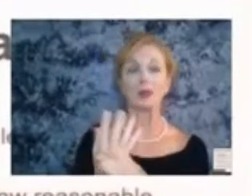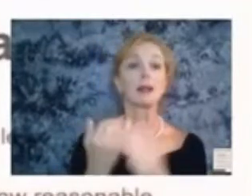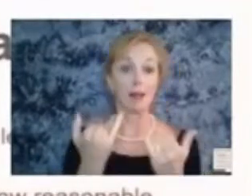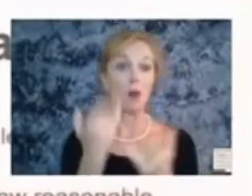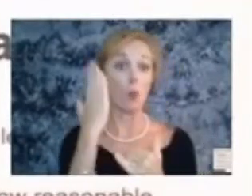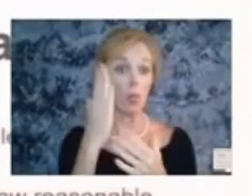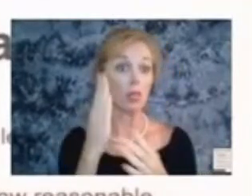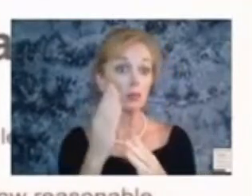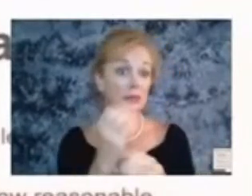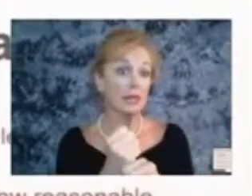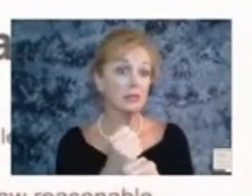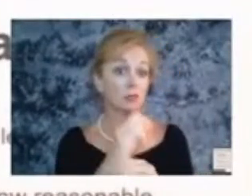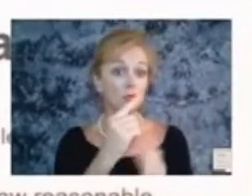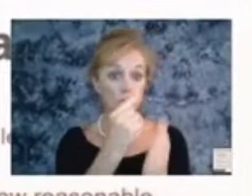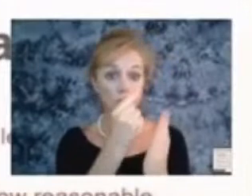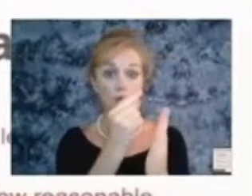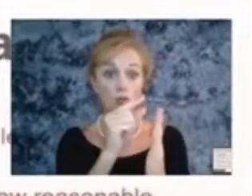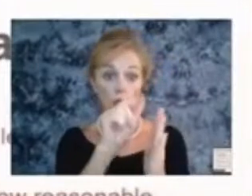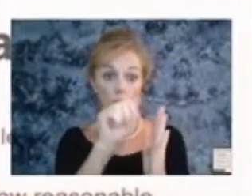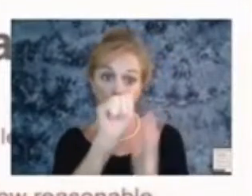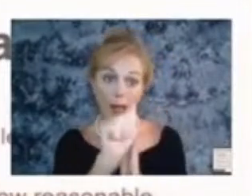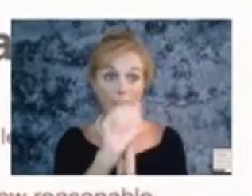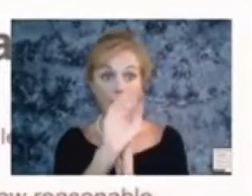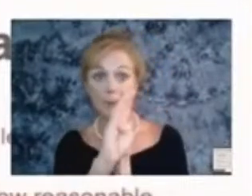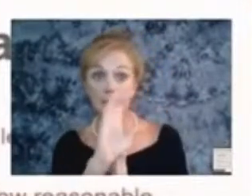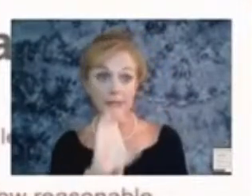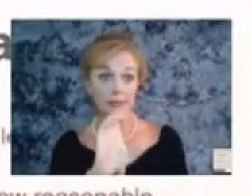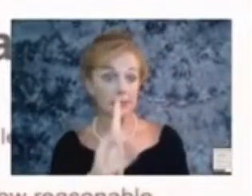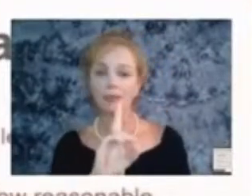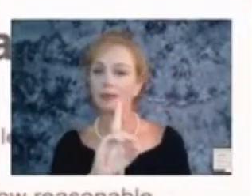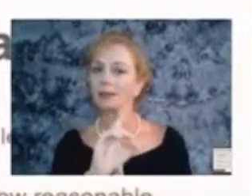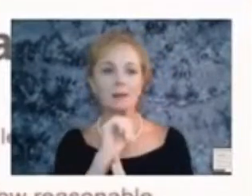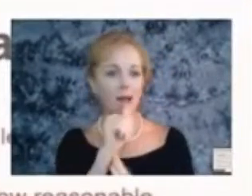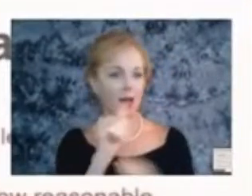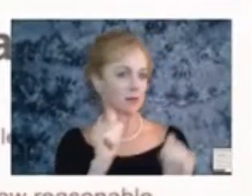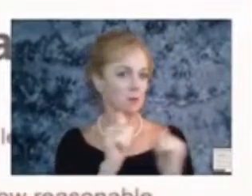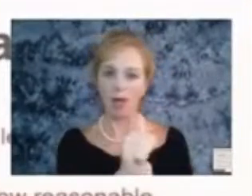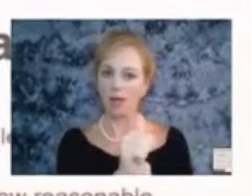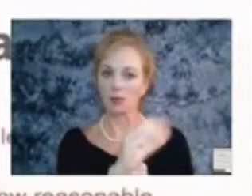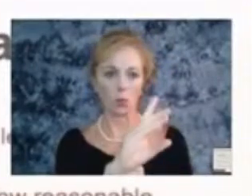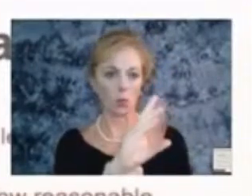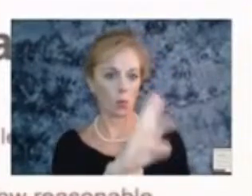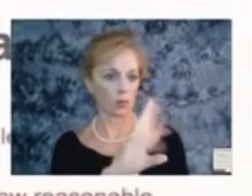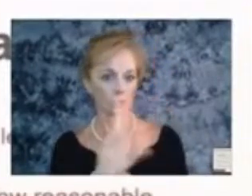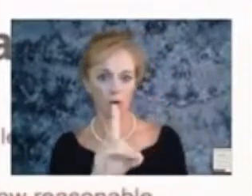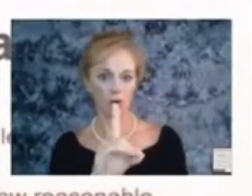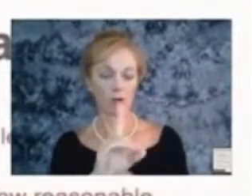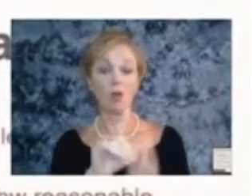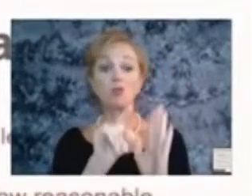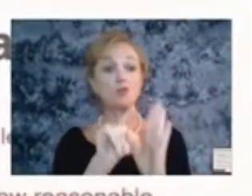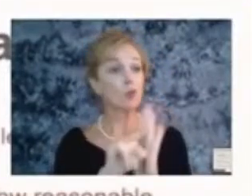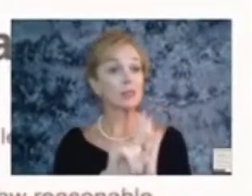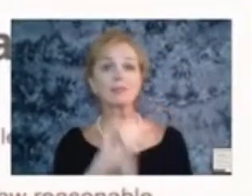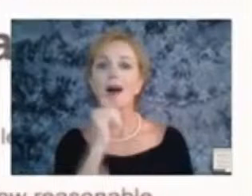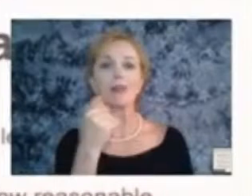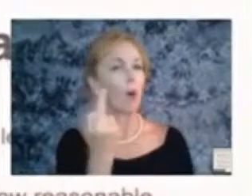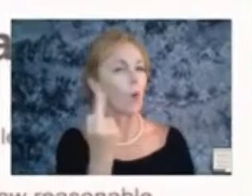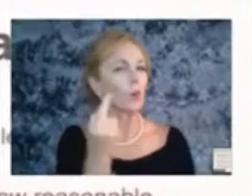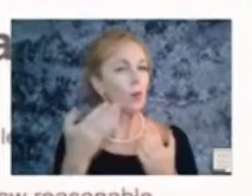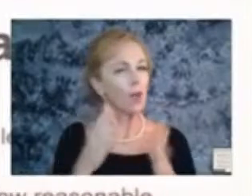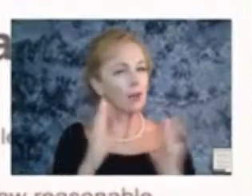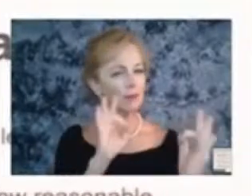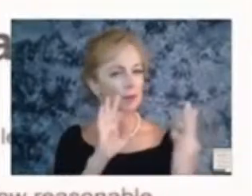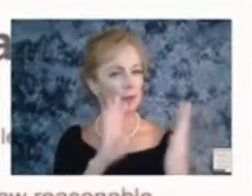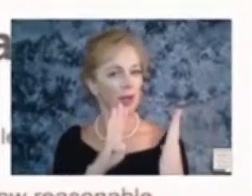pass withdrawal scenario at the end of this quarter or at the end of this semester, but grades are not the only way of feedback, right? And all things do not need to